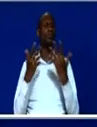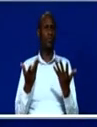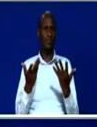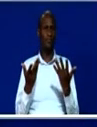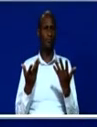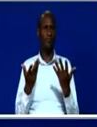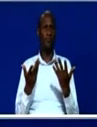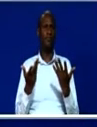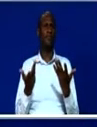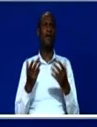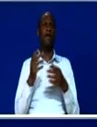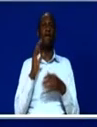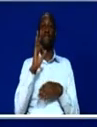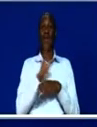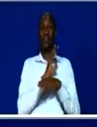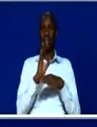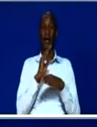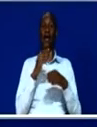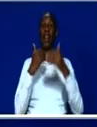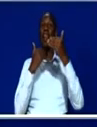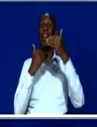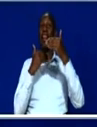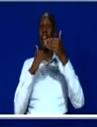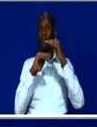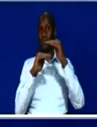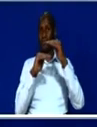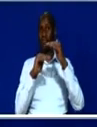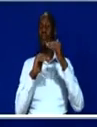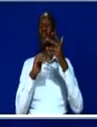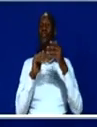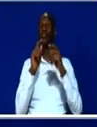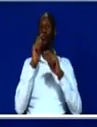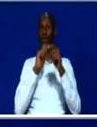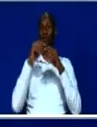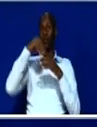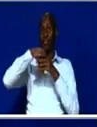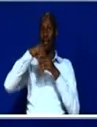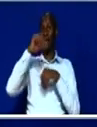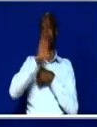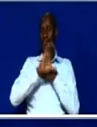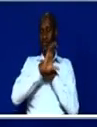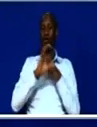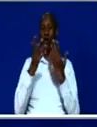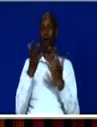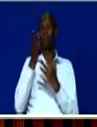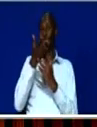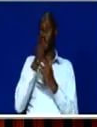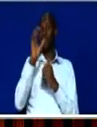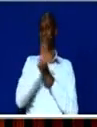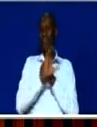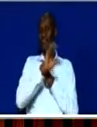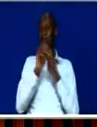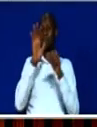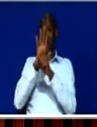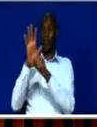trade barriers are factors that limit trade within a country or between countries. So whenever you think about